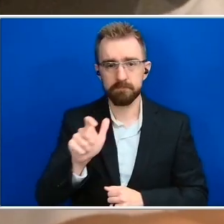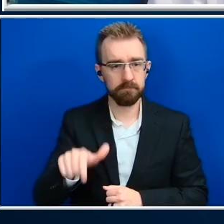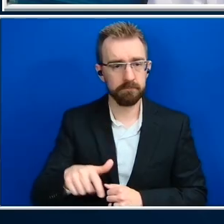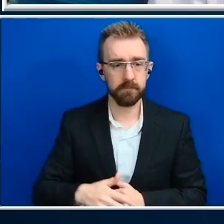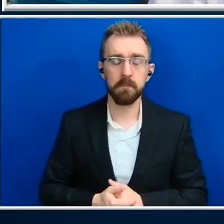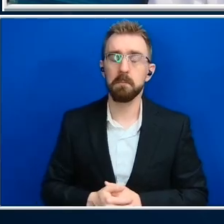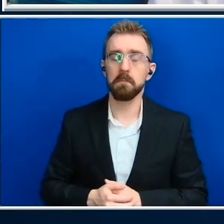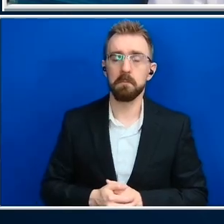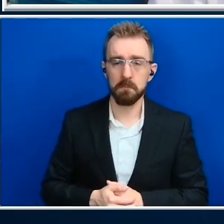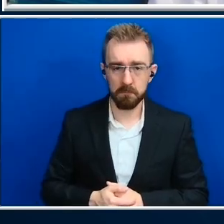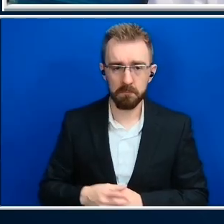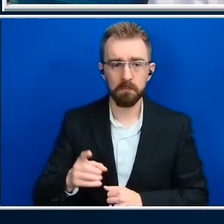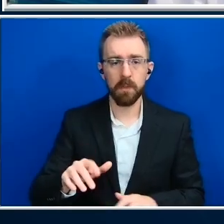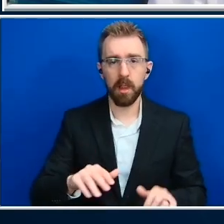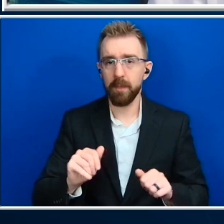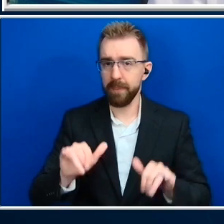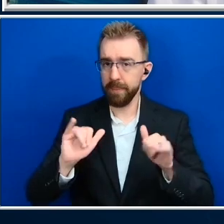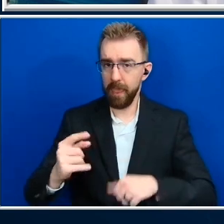the same day?